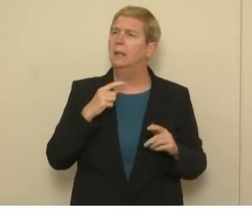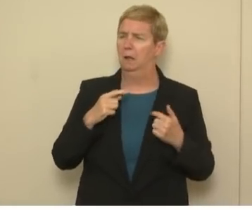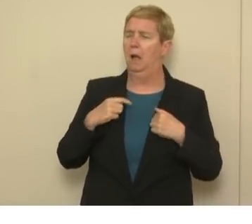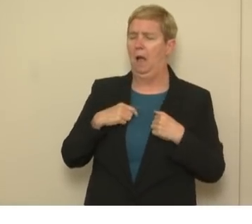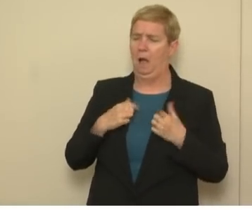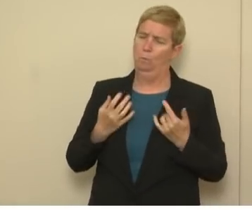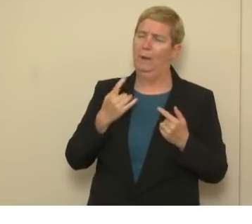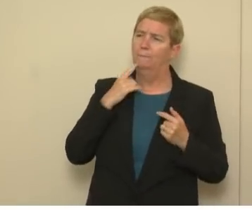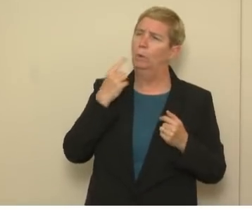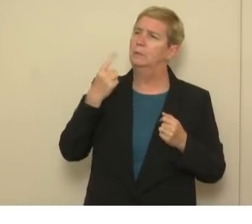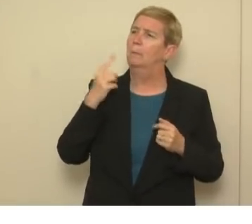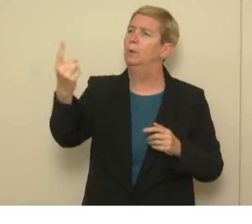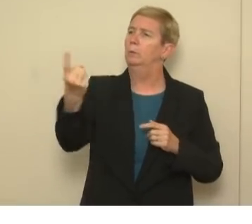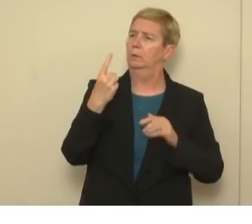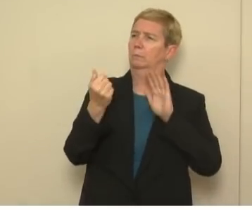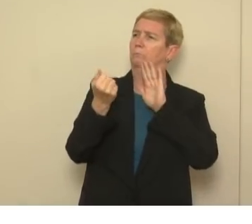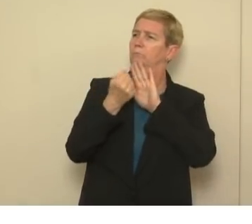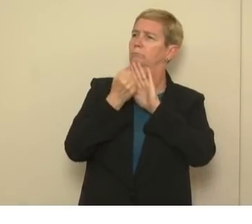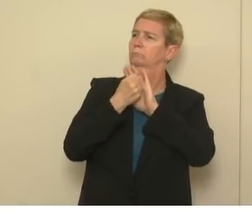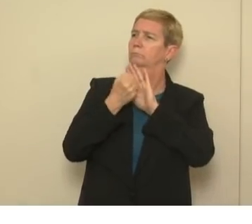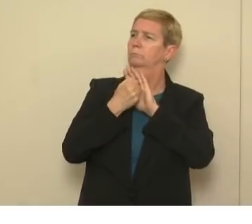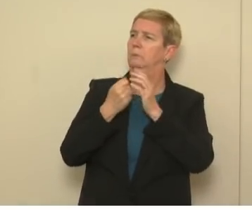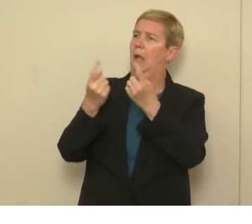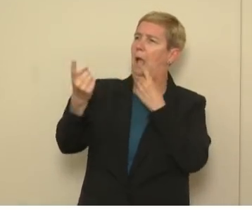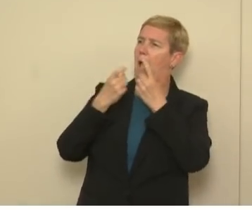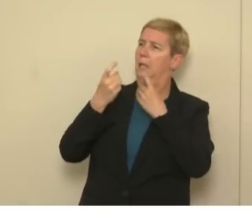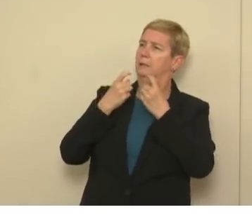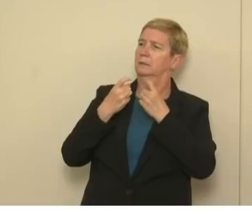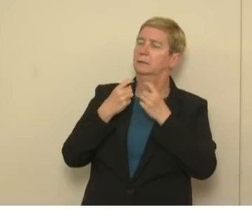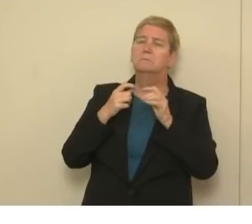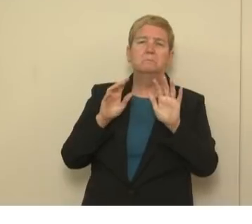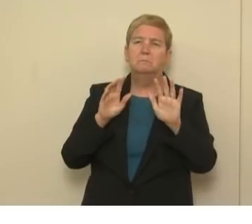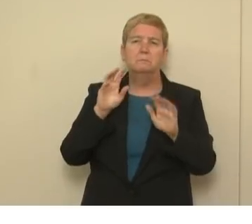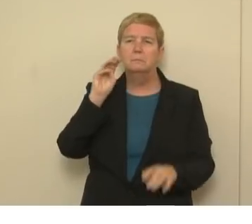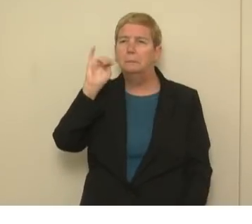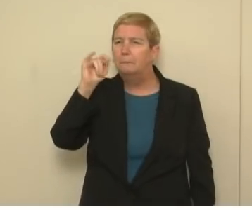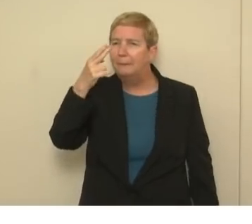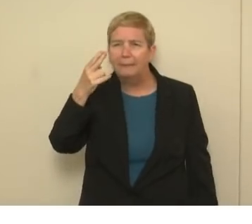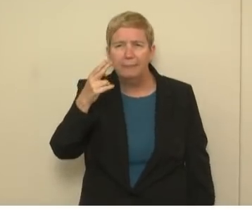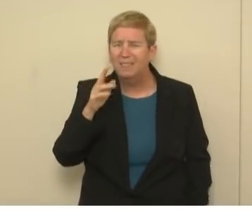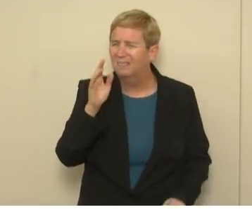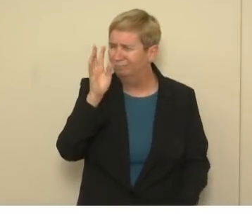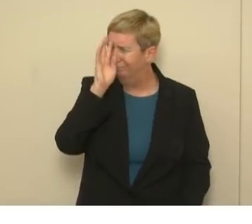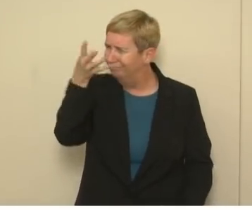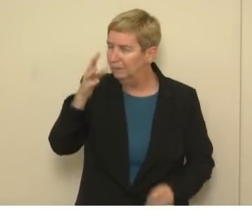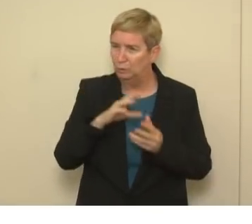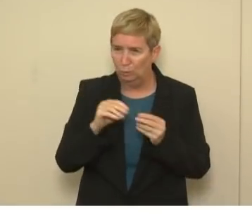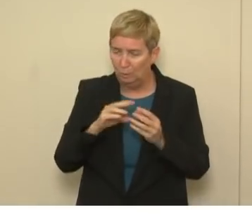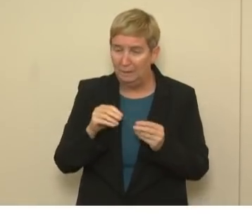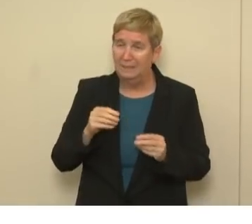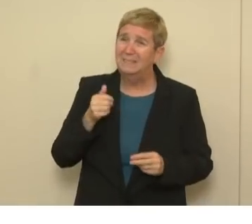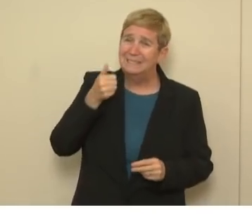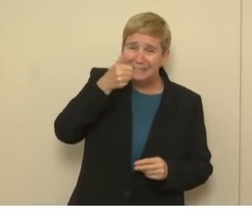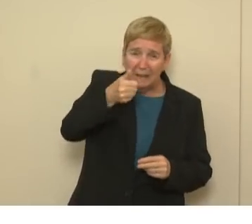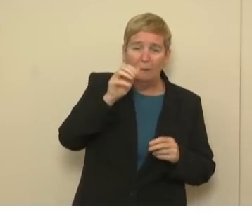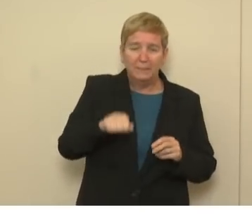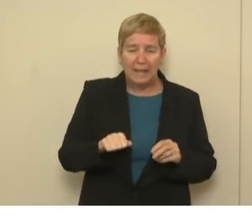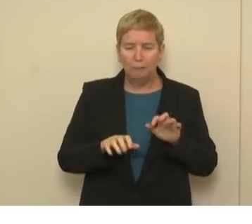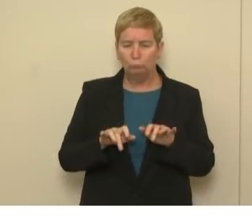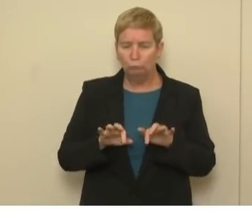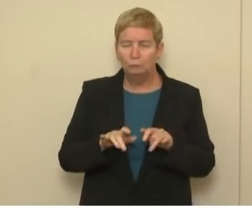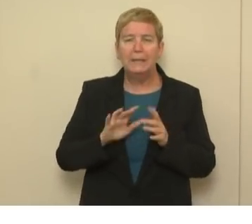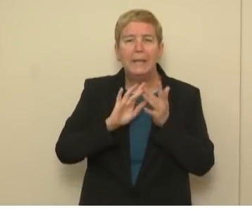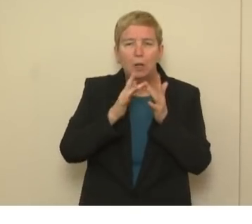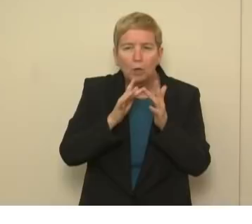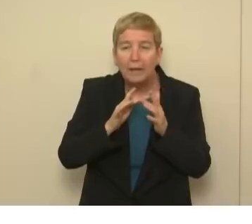to come to my house and ask me questions. And that's a myth because you can complete your census online. You can